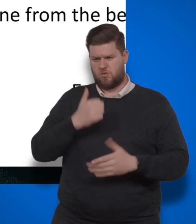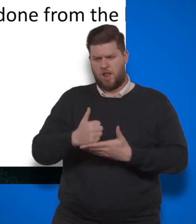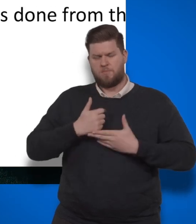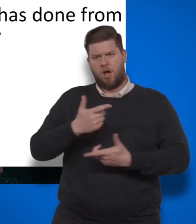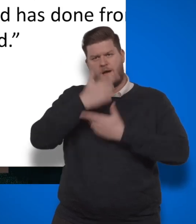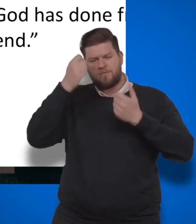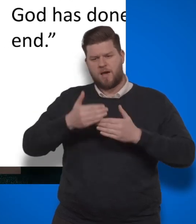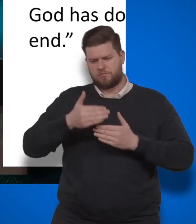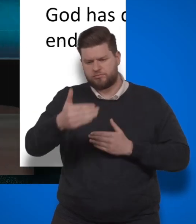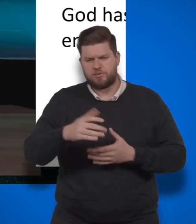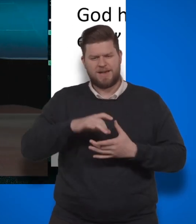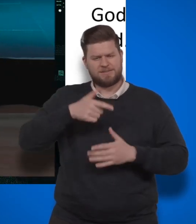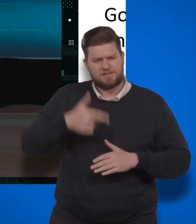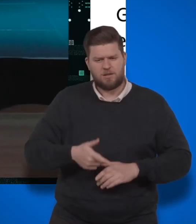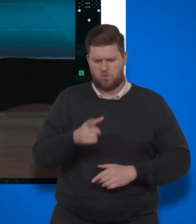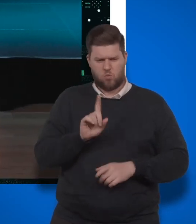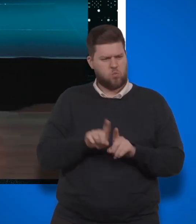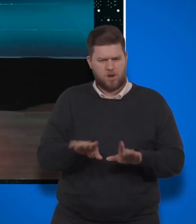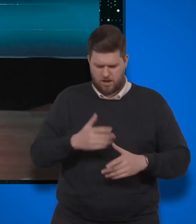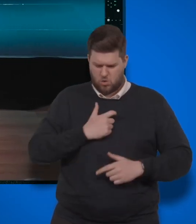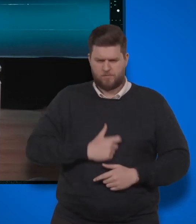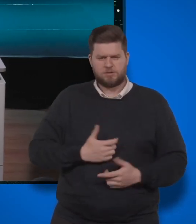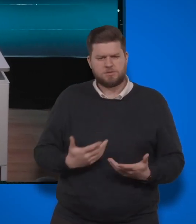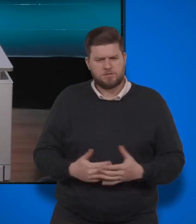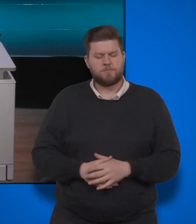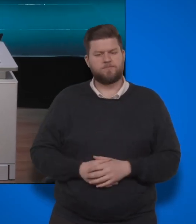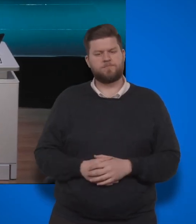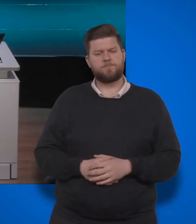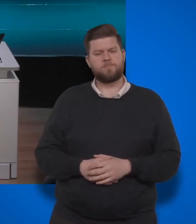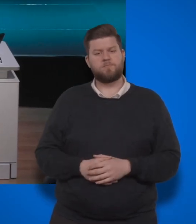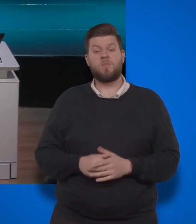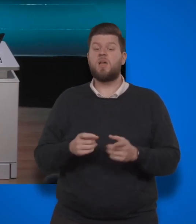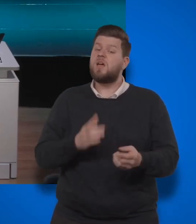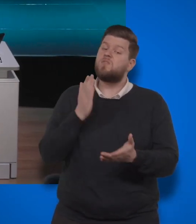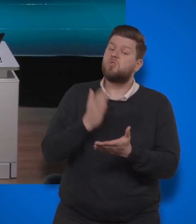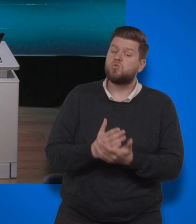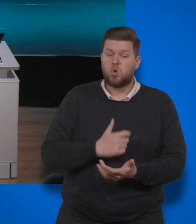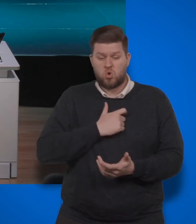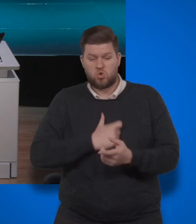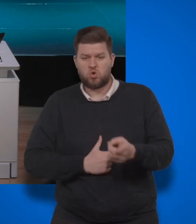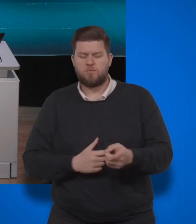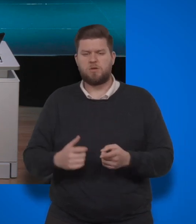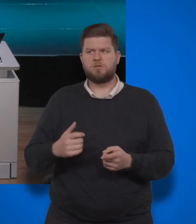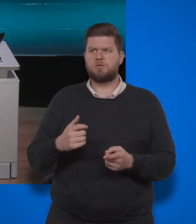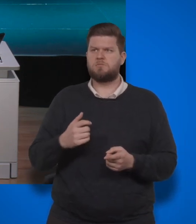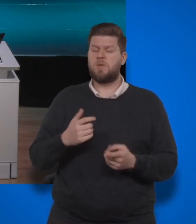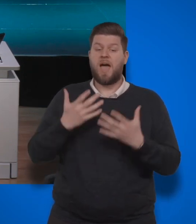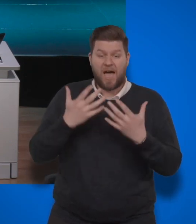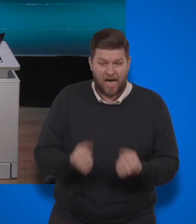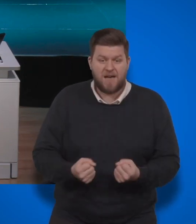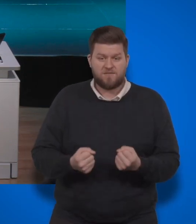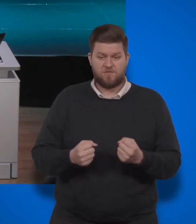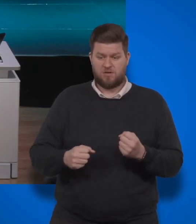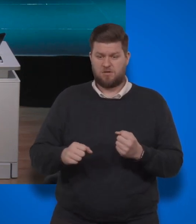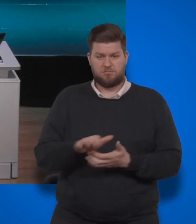of every human life. And if it's true that human beings find ourselves within a greater narrative, then we have a way of